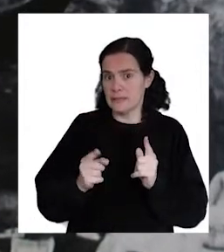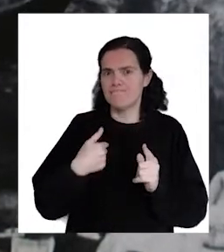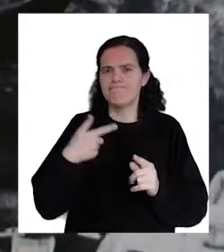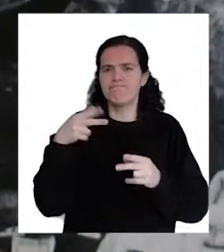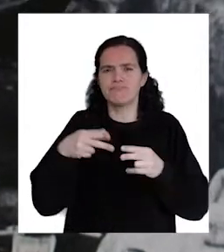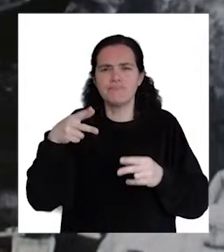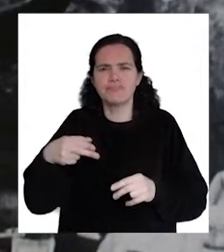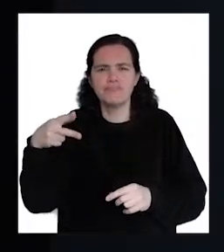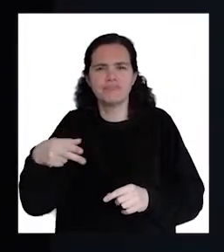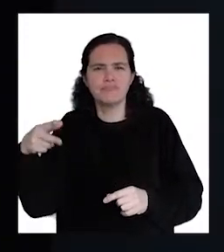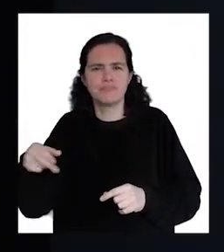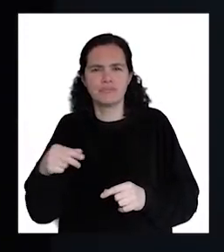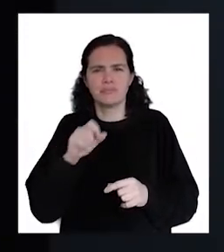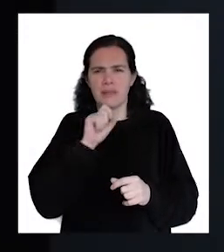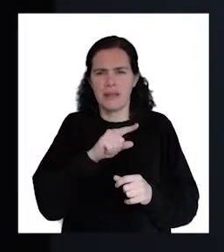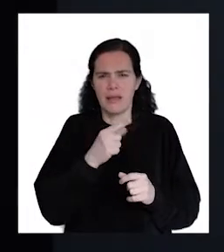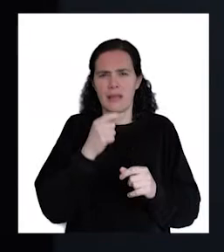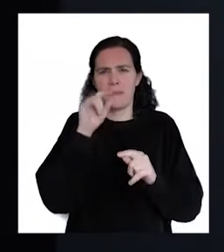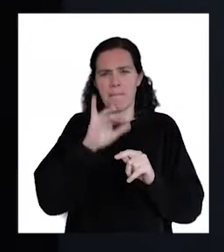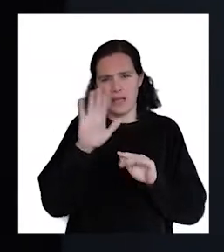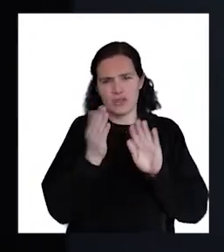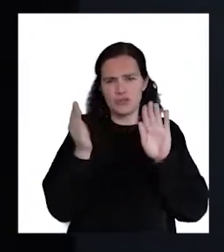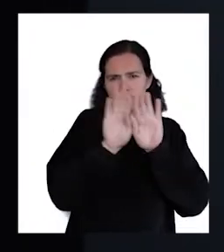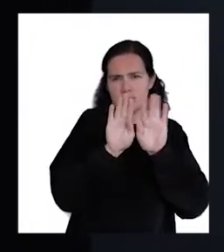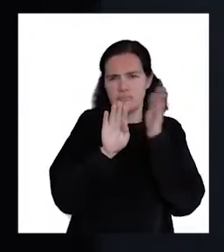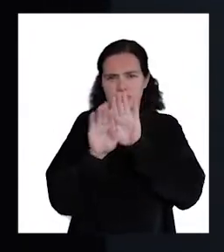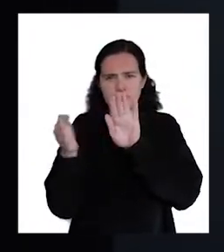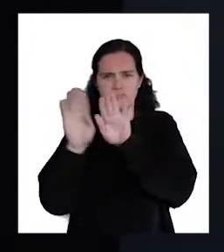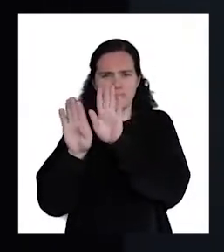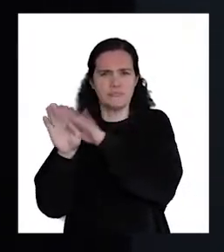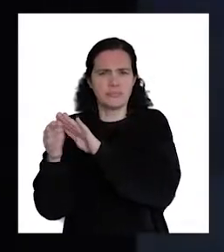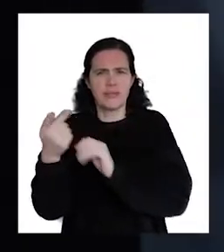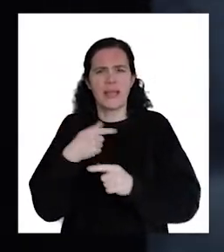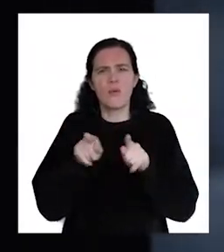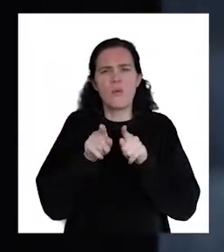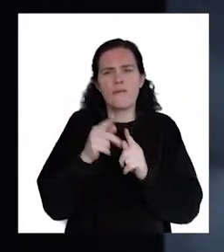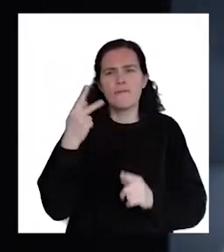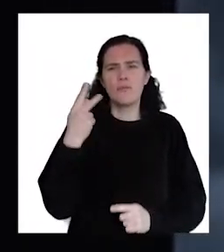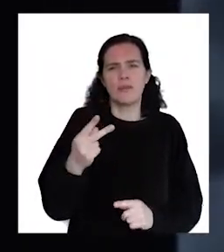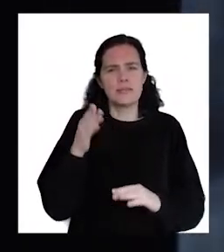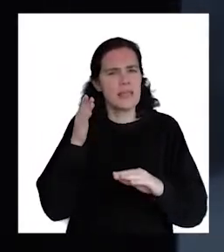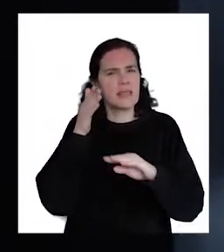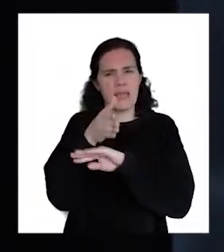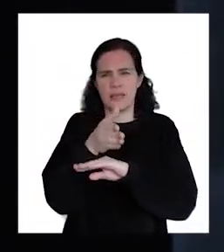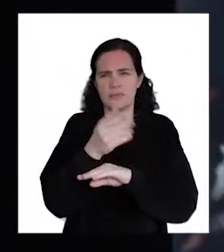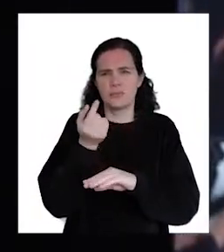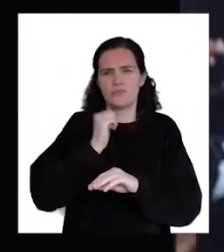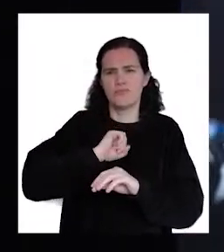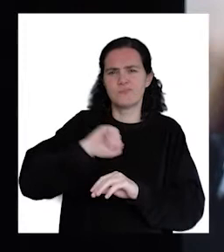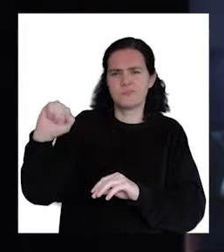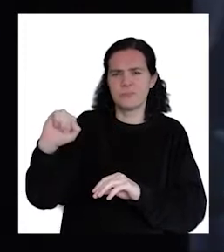doing with his cuts, with his juxtaposition of images, is an act of violence